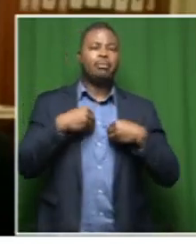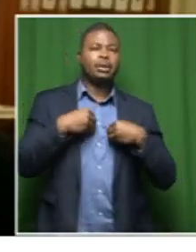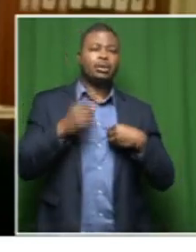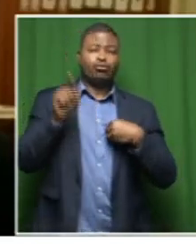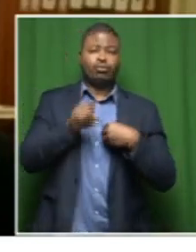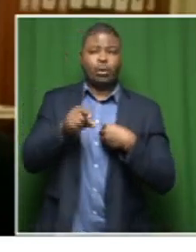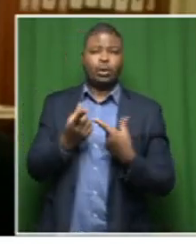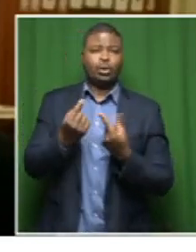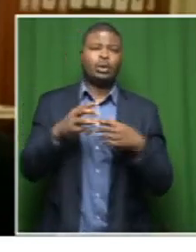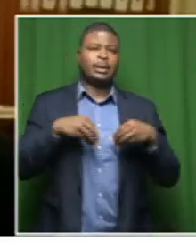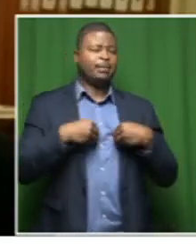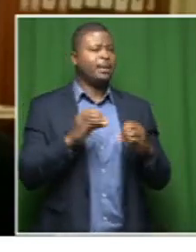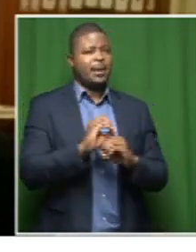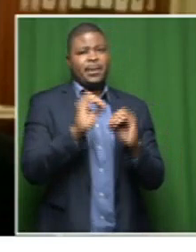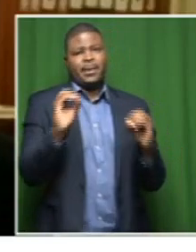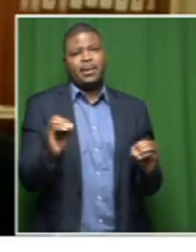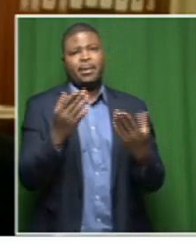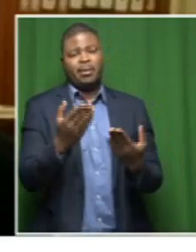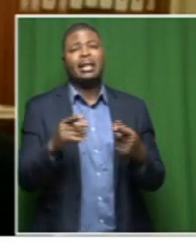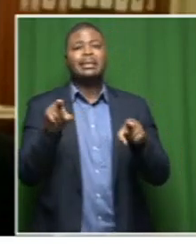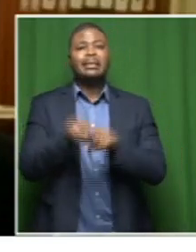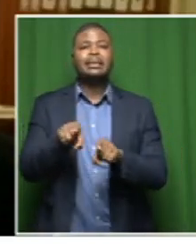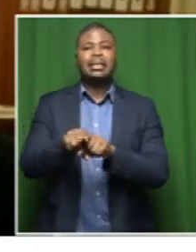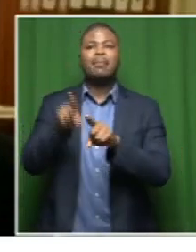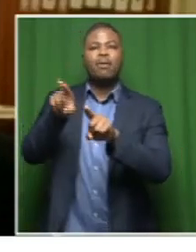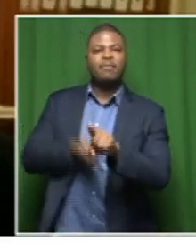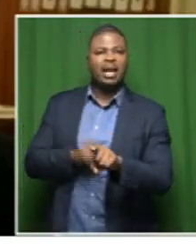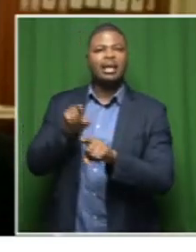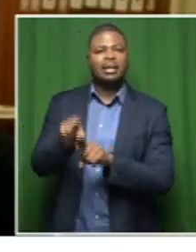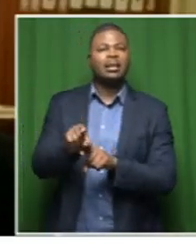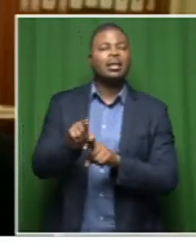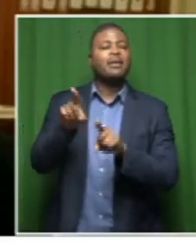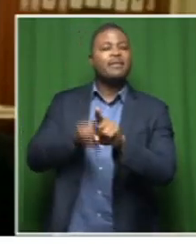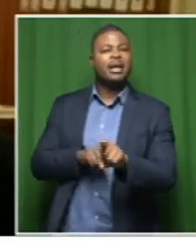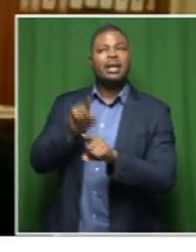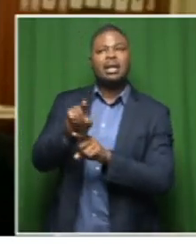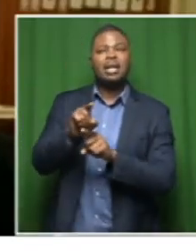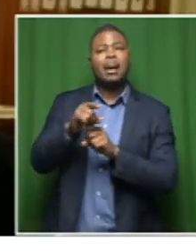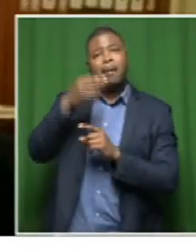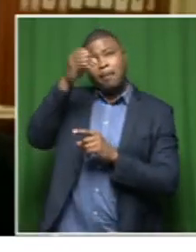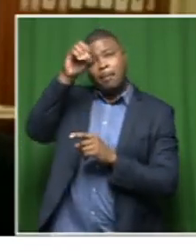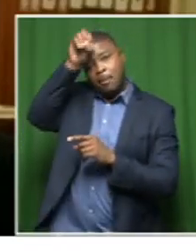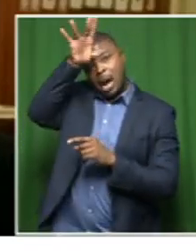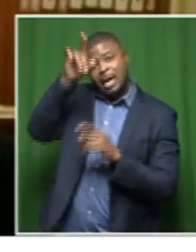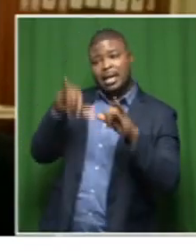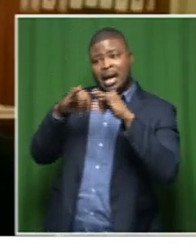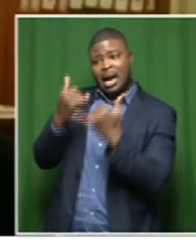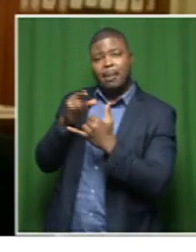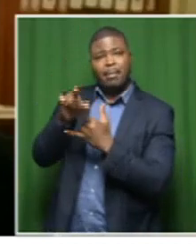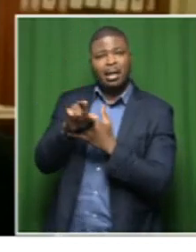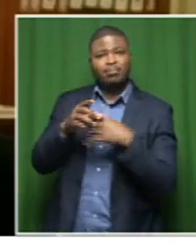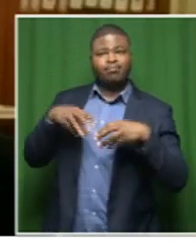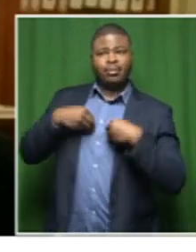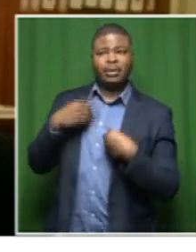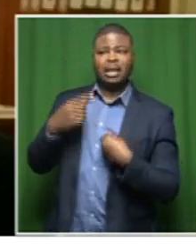part of the state. Beyond that, there's also a failure on the state to act to hold the mining company accountable, to the extent that